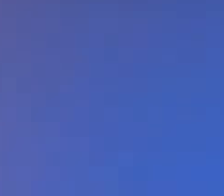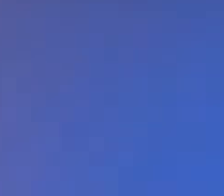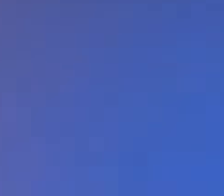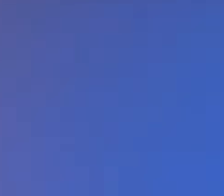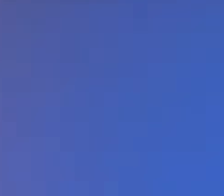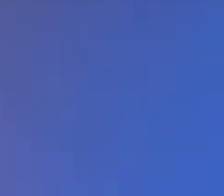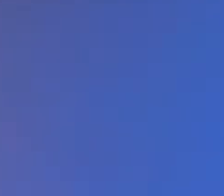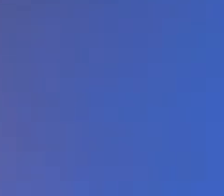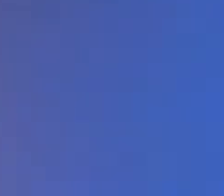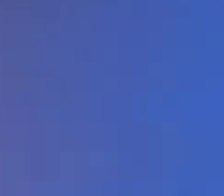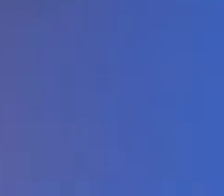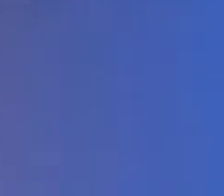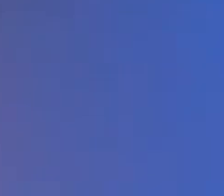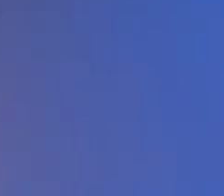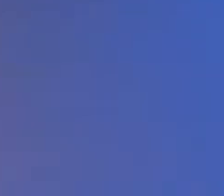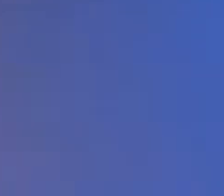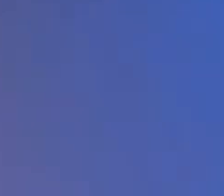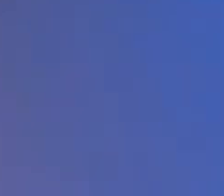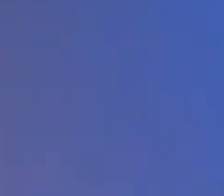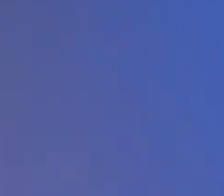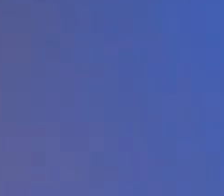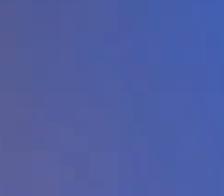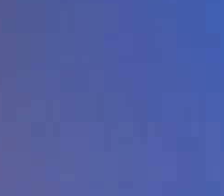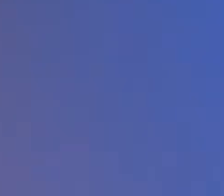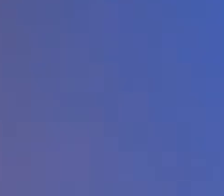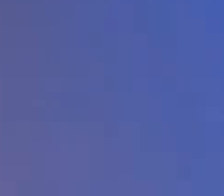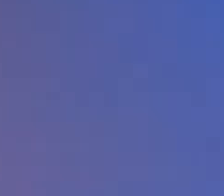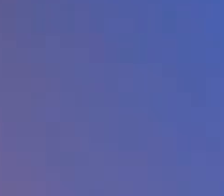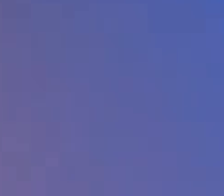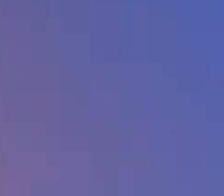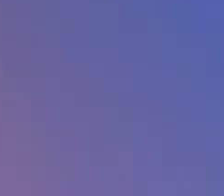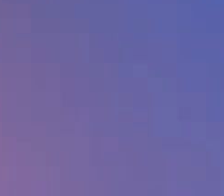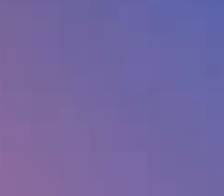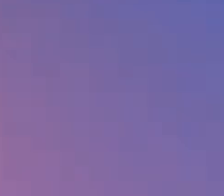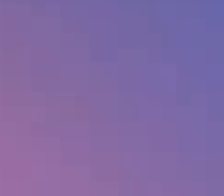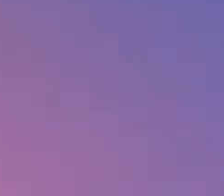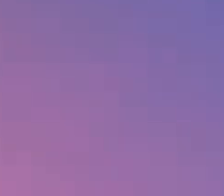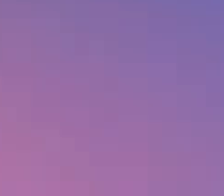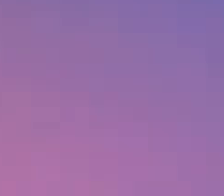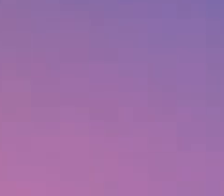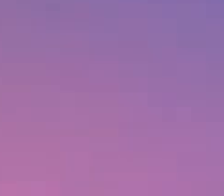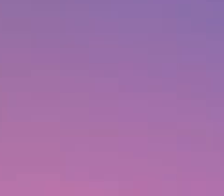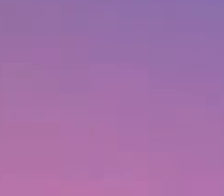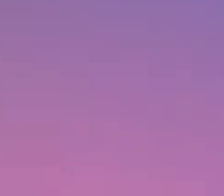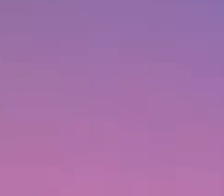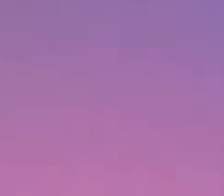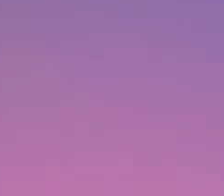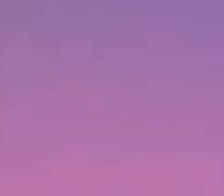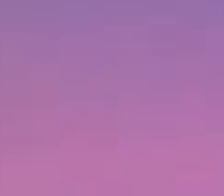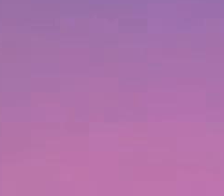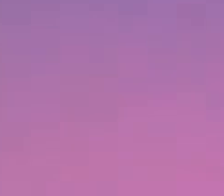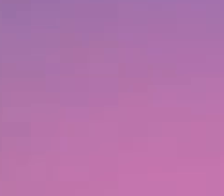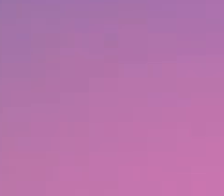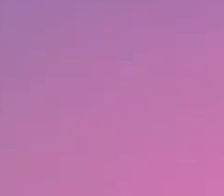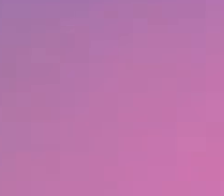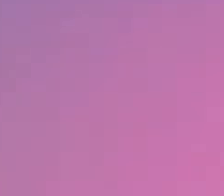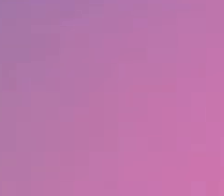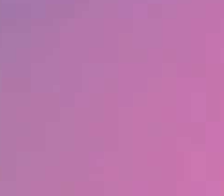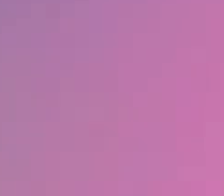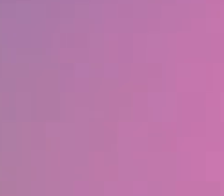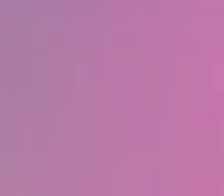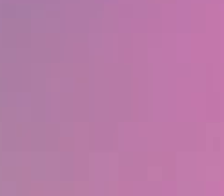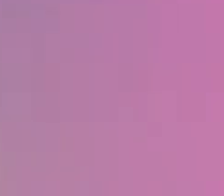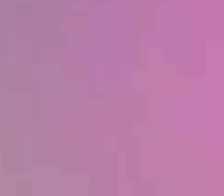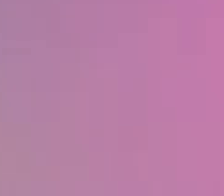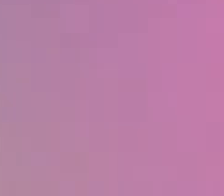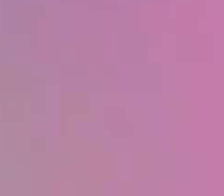in. Here's my chance to dance my way out of my constriction.